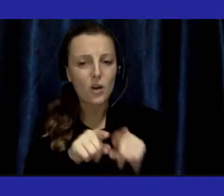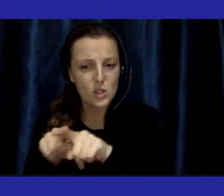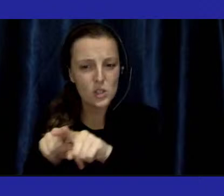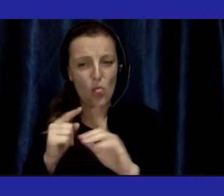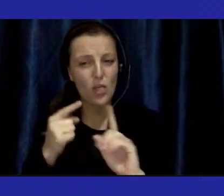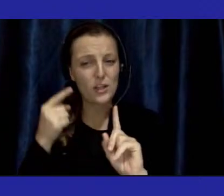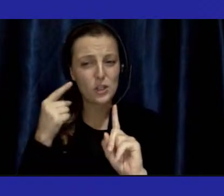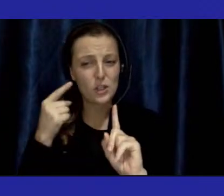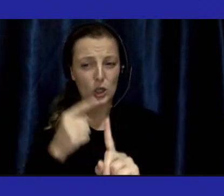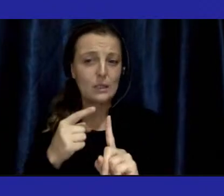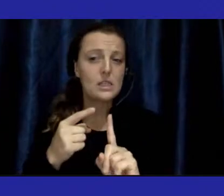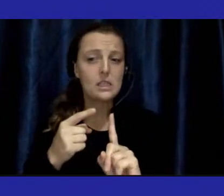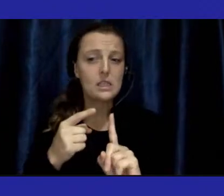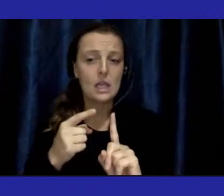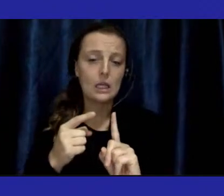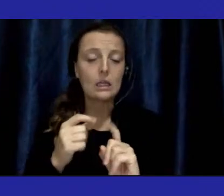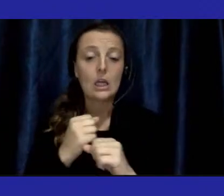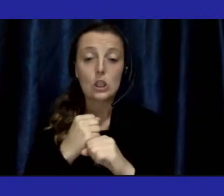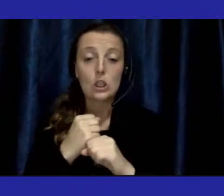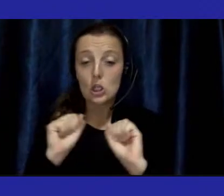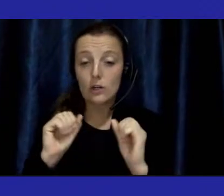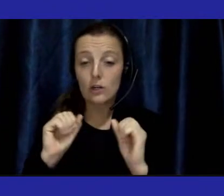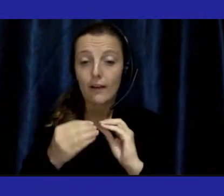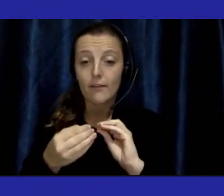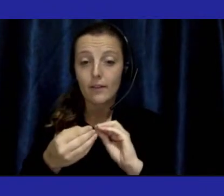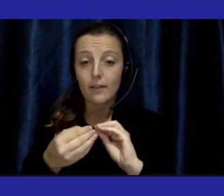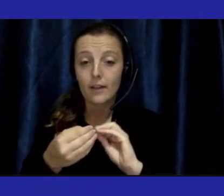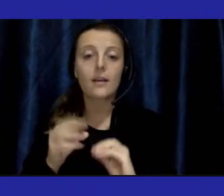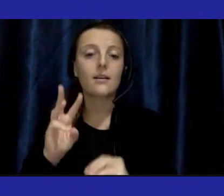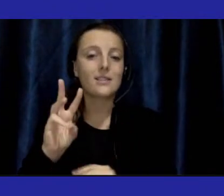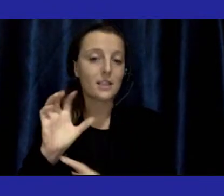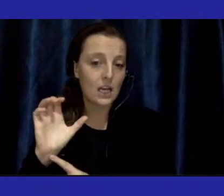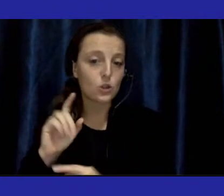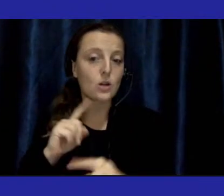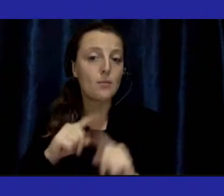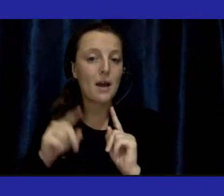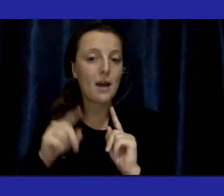2,000. 1904 wellness encounters, up from